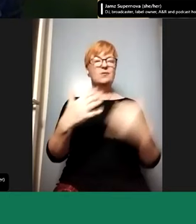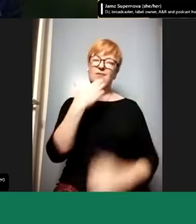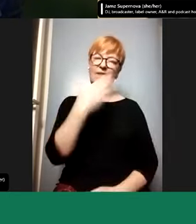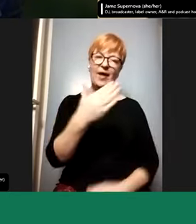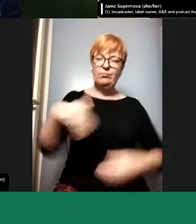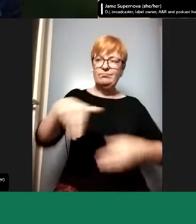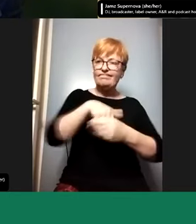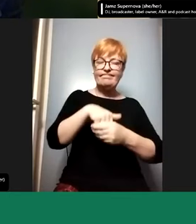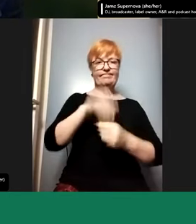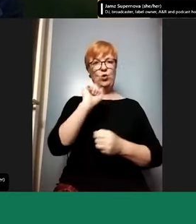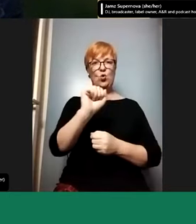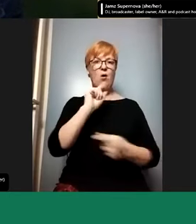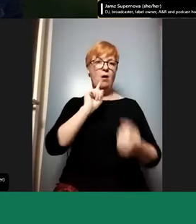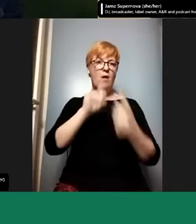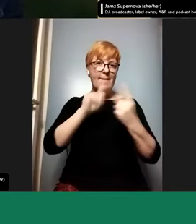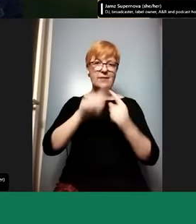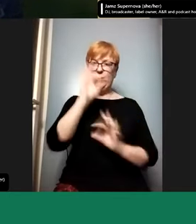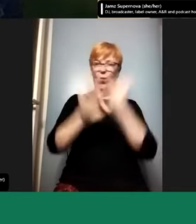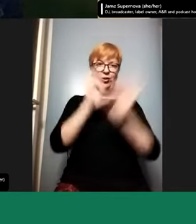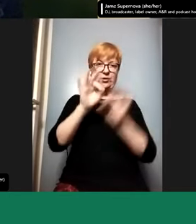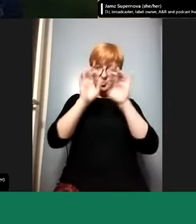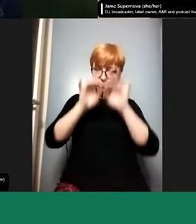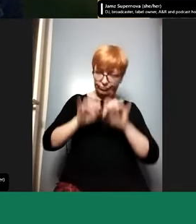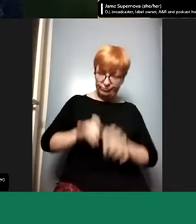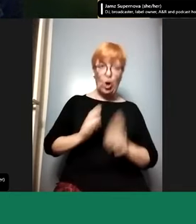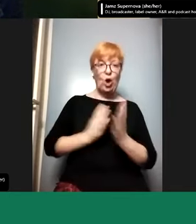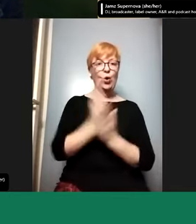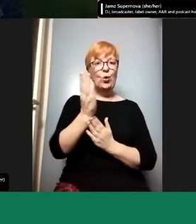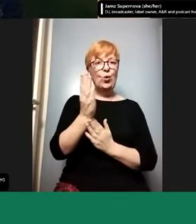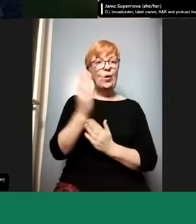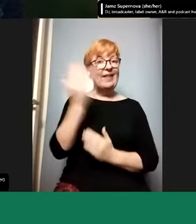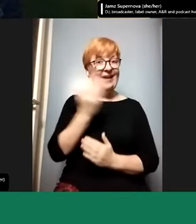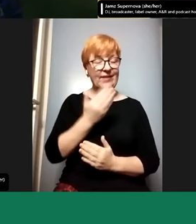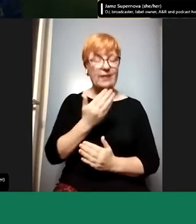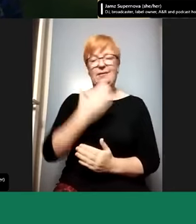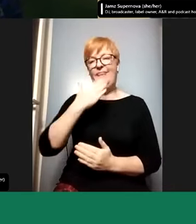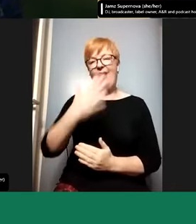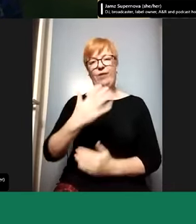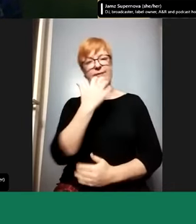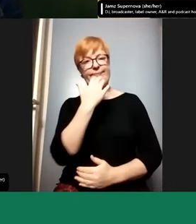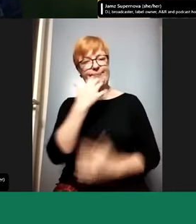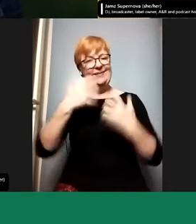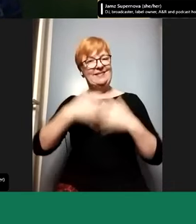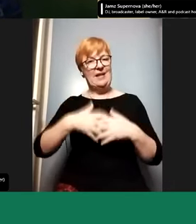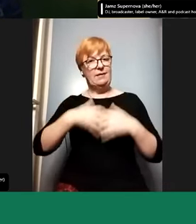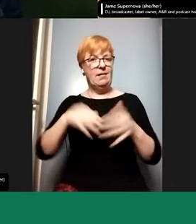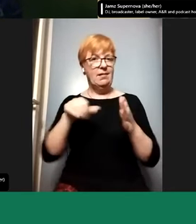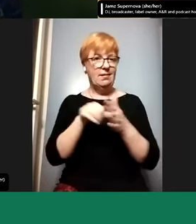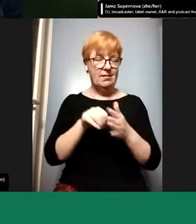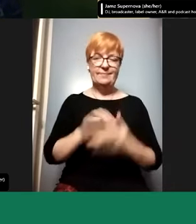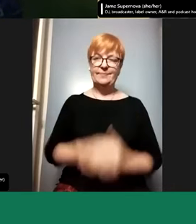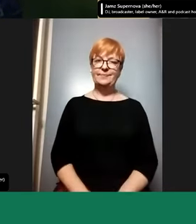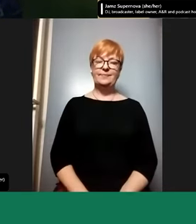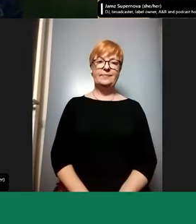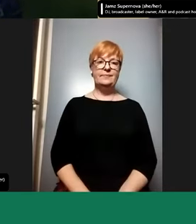your comments and questions throughout the evening. And thanks for bearing with us through some of the technical difficulties we had. Rushmi,